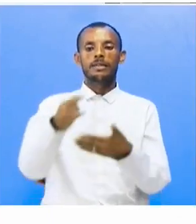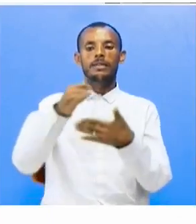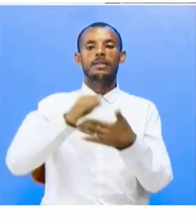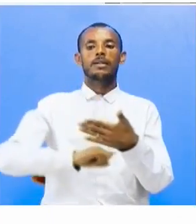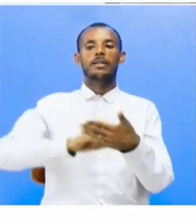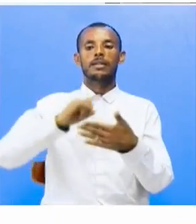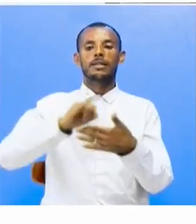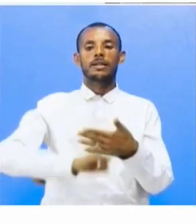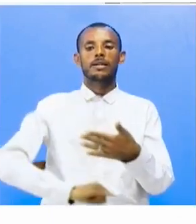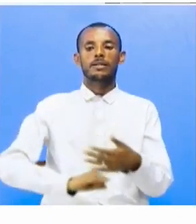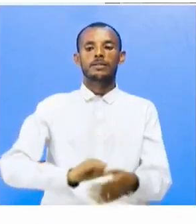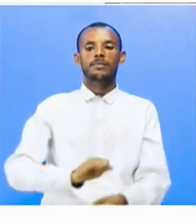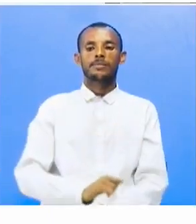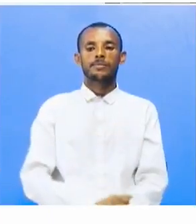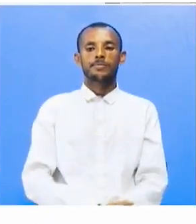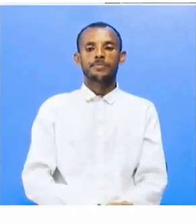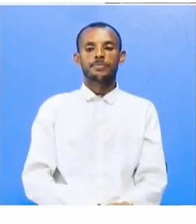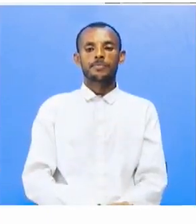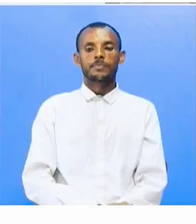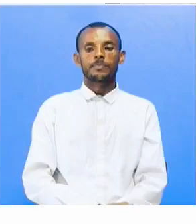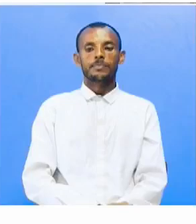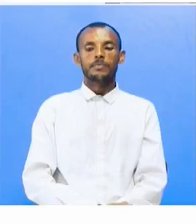interest.